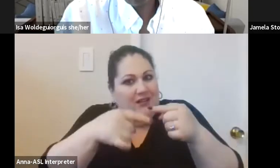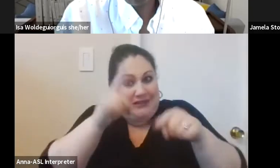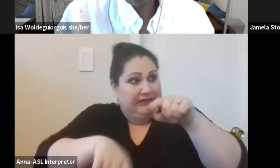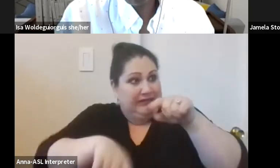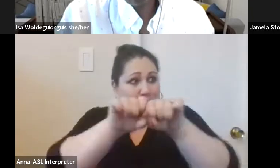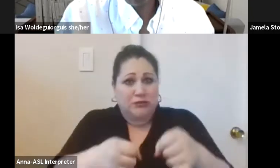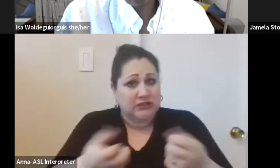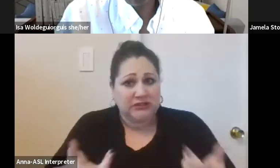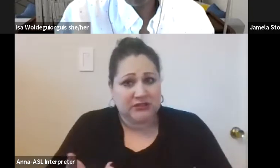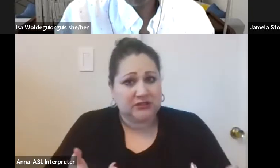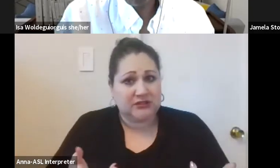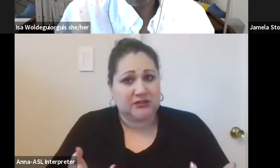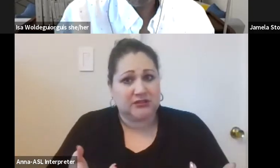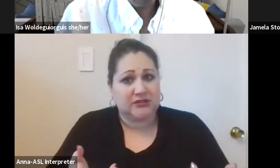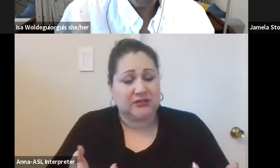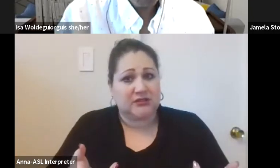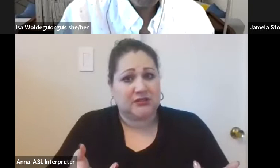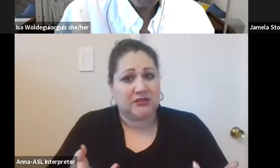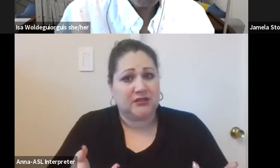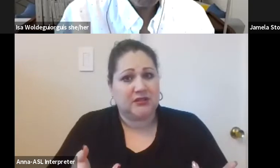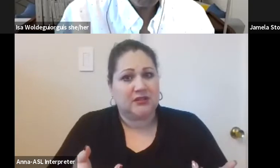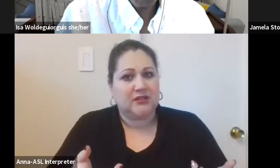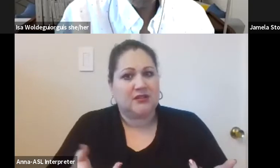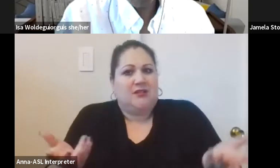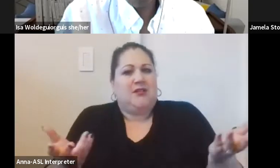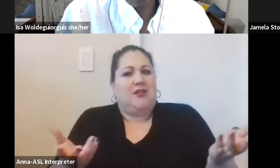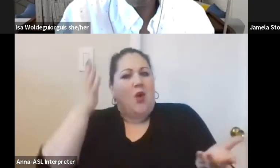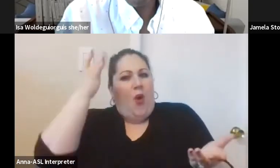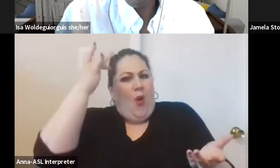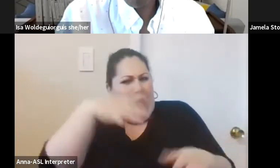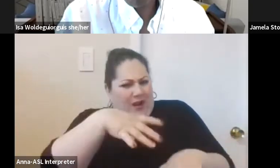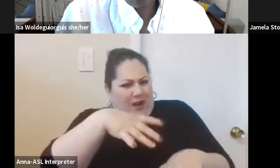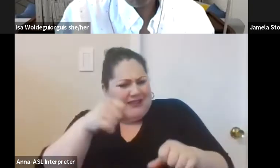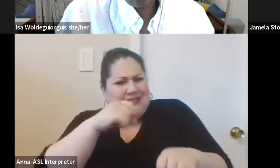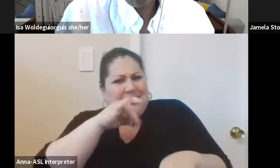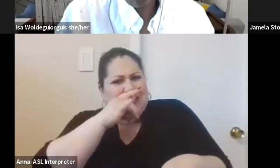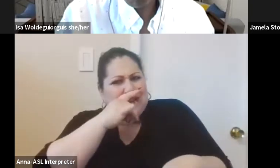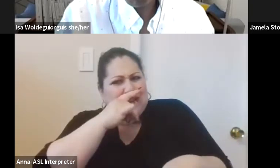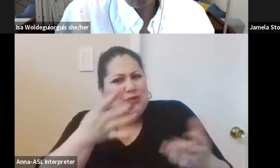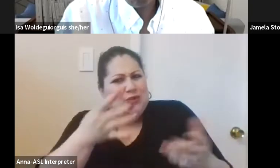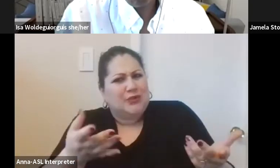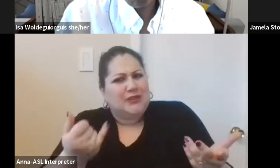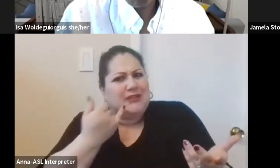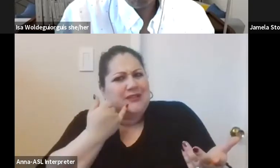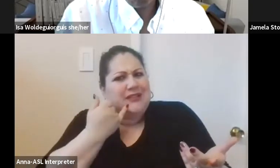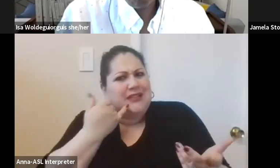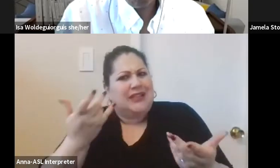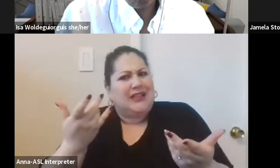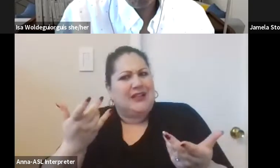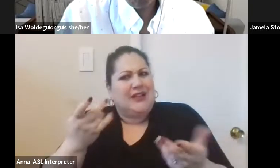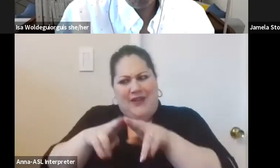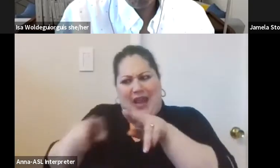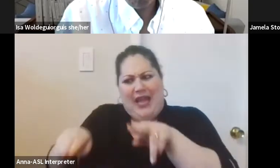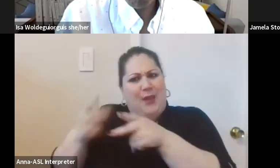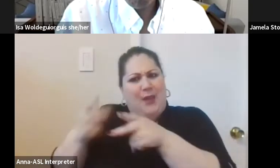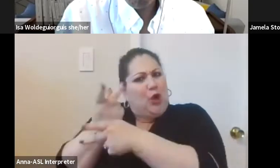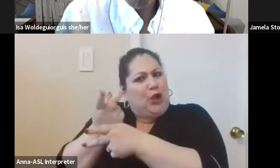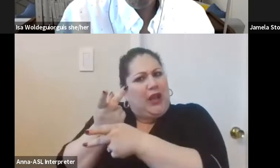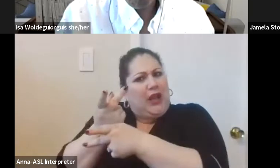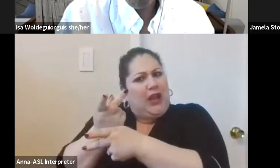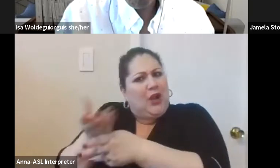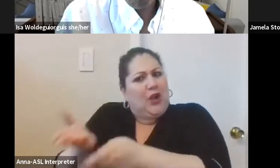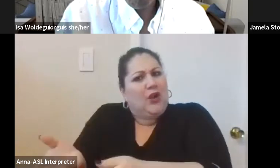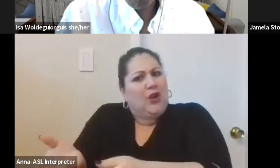to try to, why would you take the children if they were in care of the neighbor? Why did you just assume